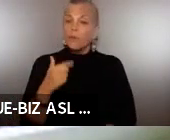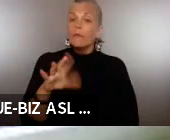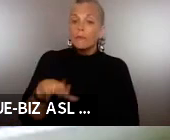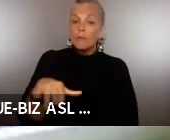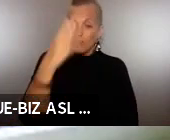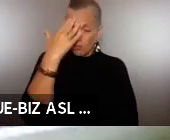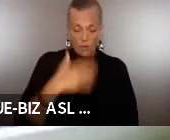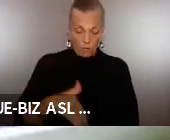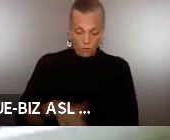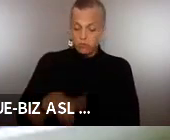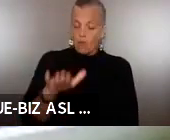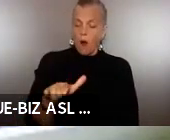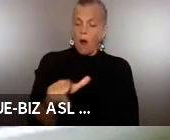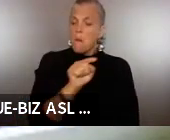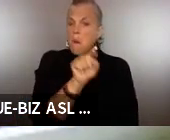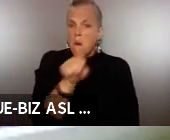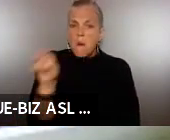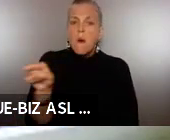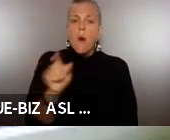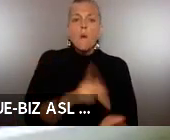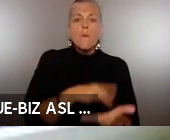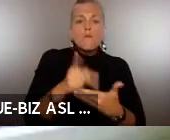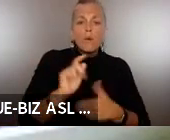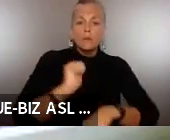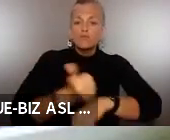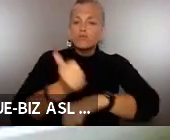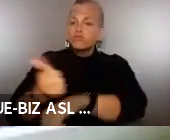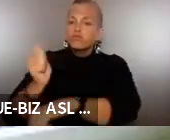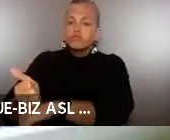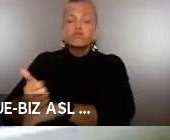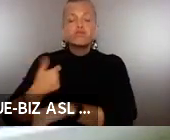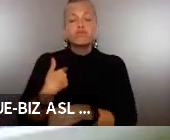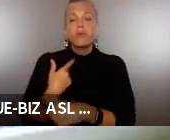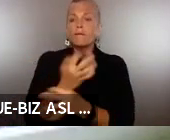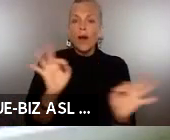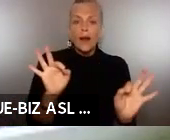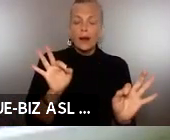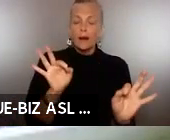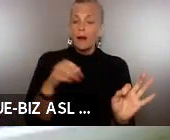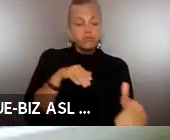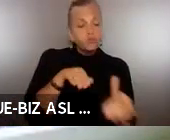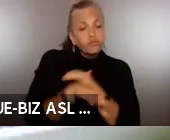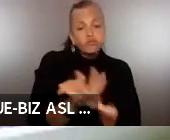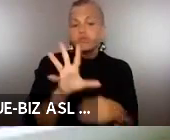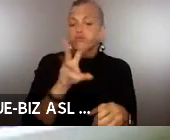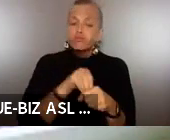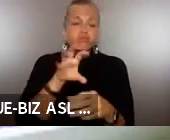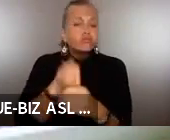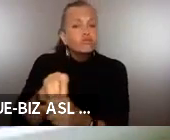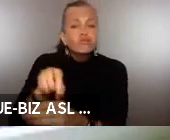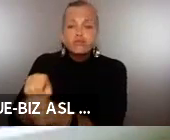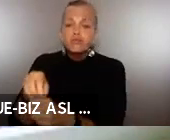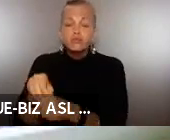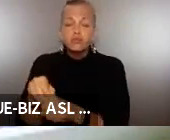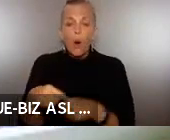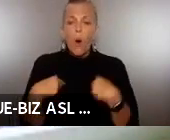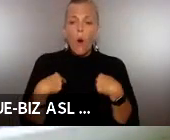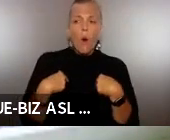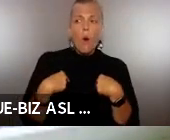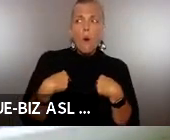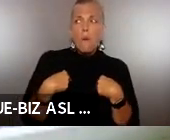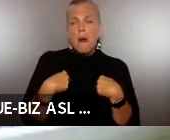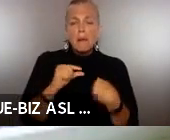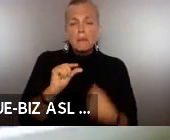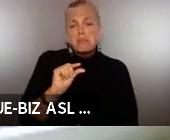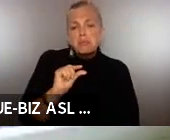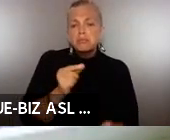programs out there that you could attend, participate in, even if not free, a